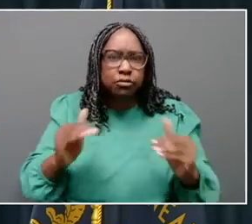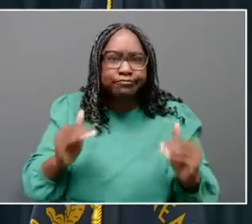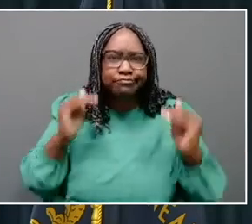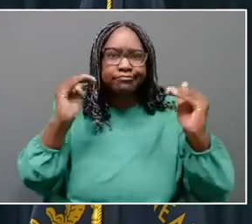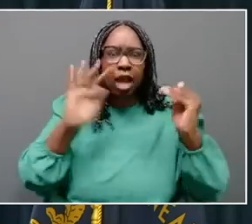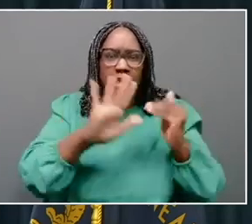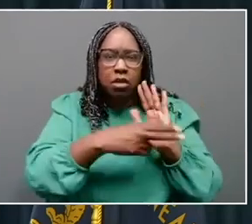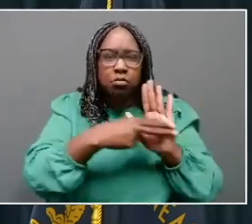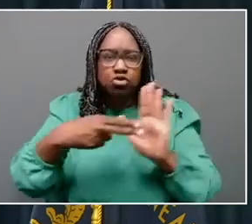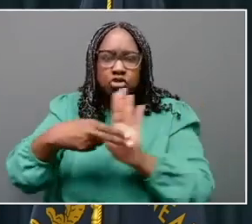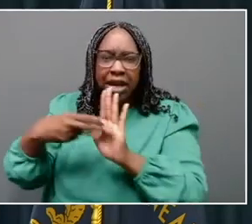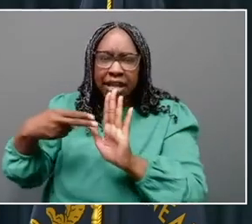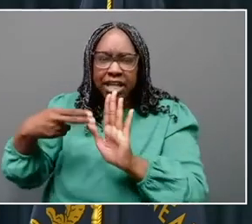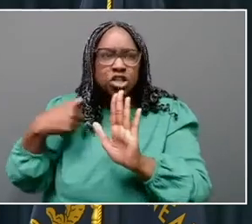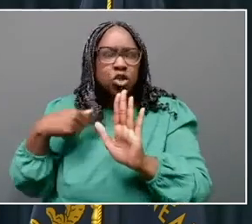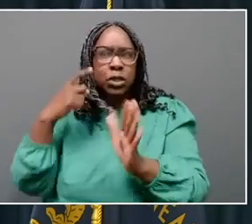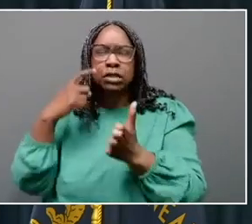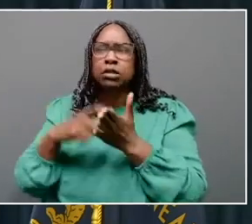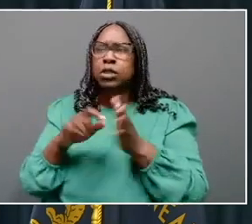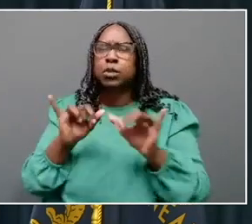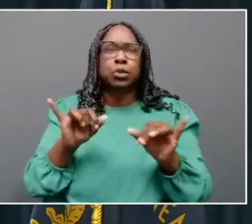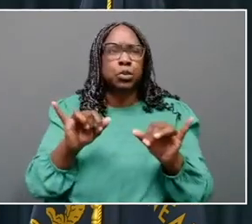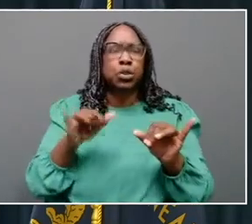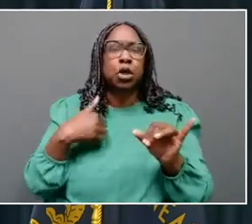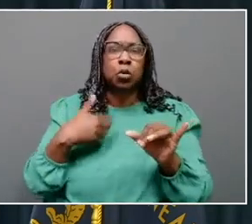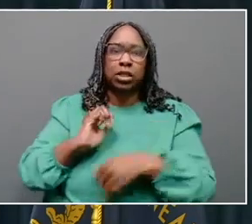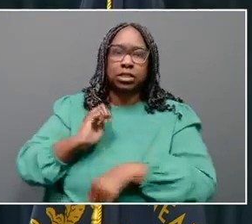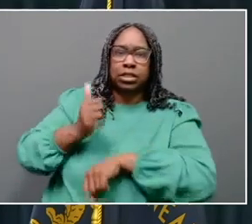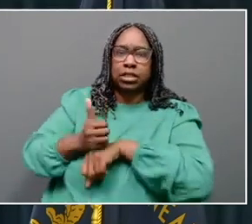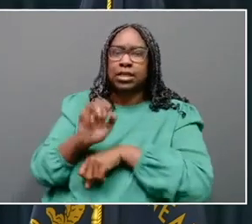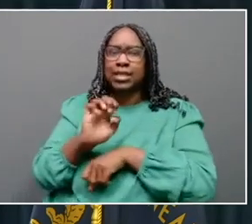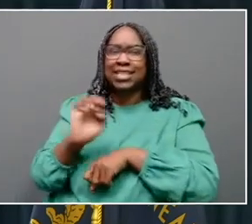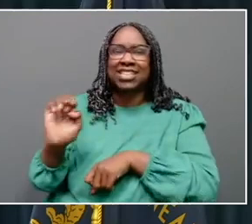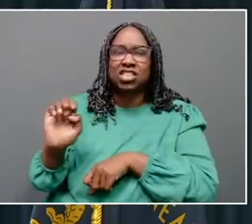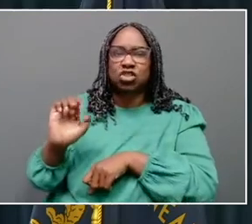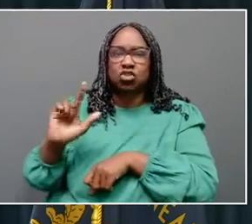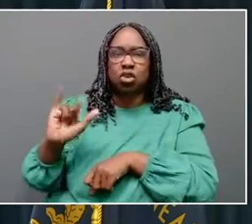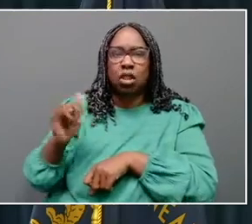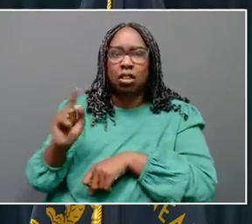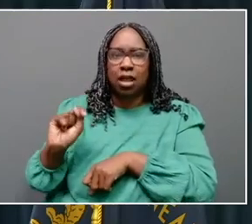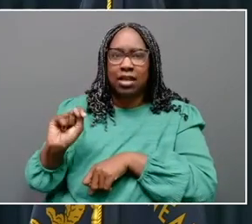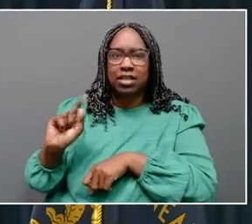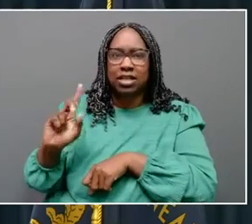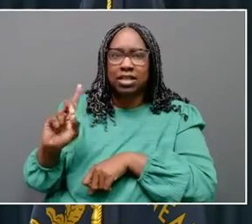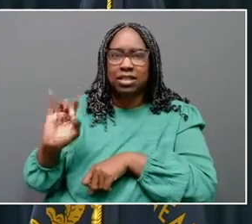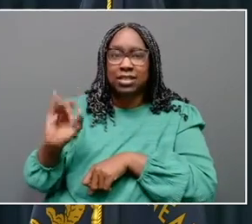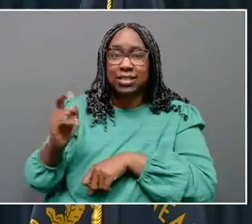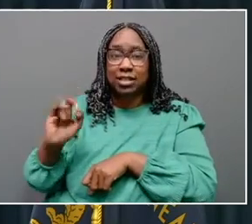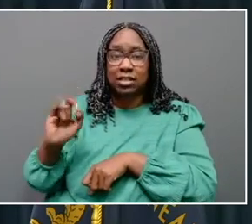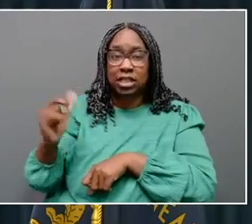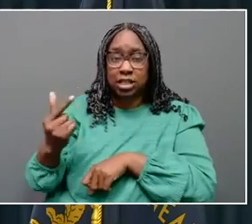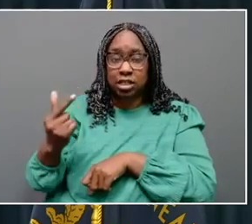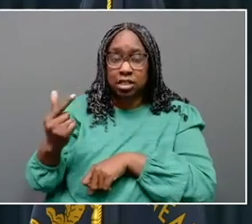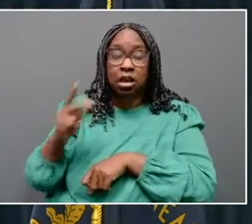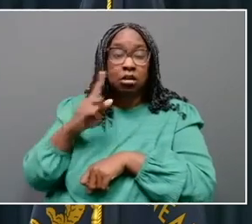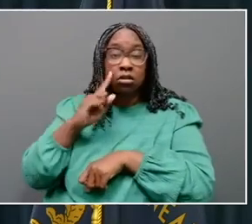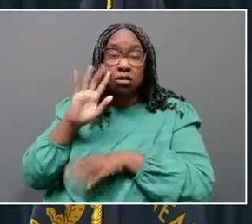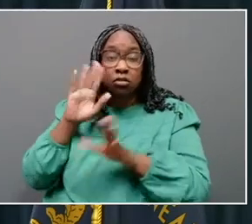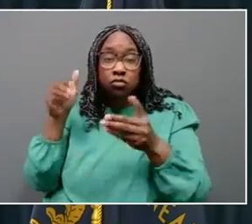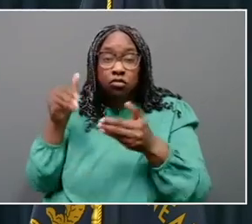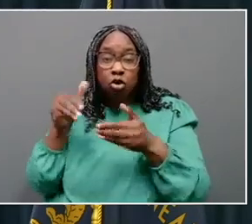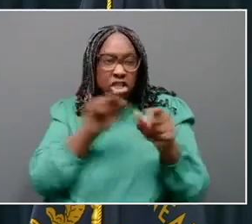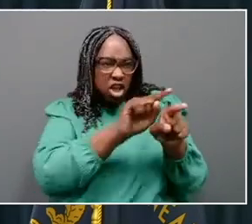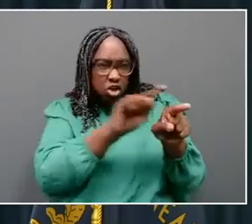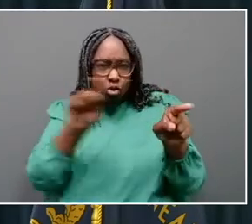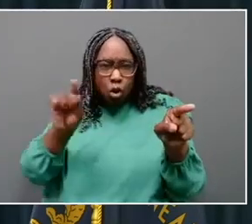our opportunity to create Eastern Light Distilling, a distiller that'll be solely focused on the enablement and growth of these craft brands.